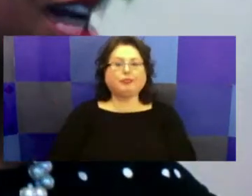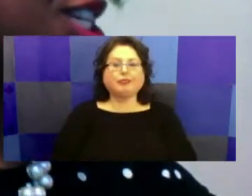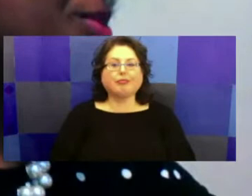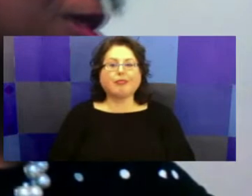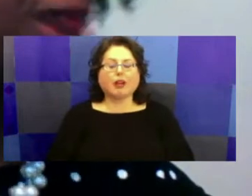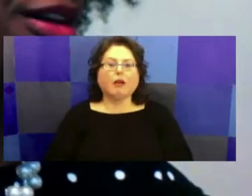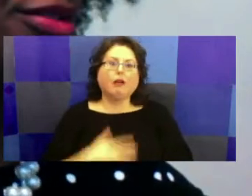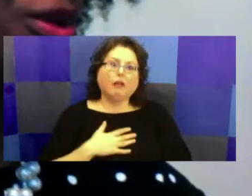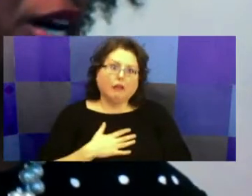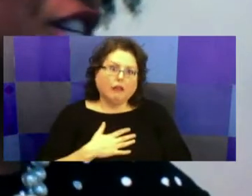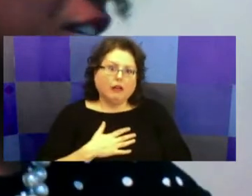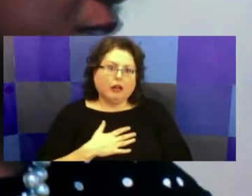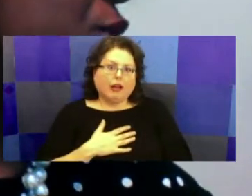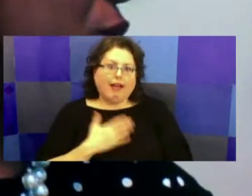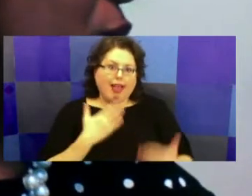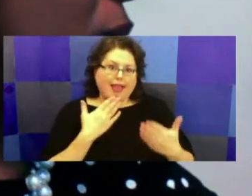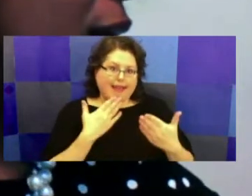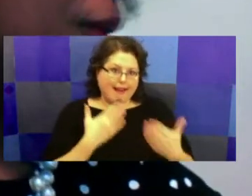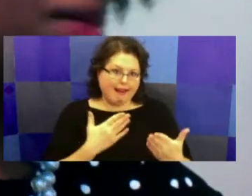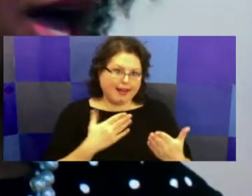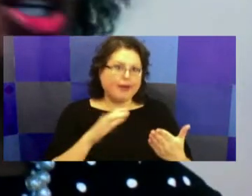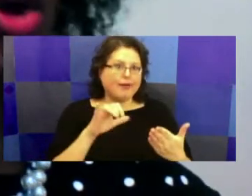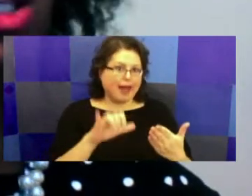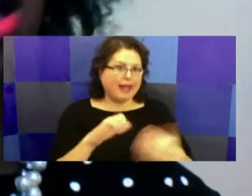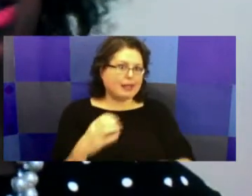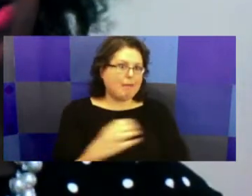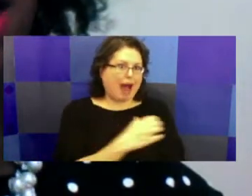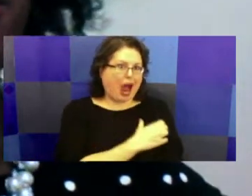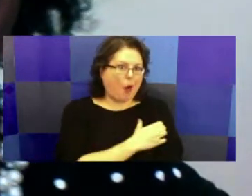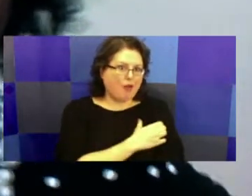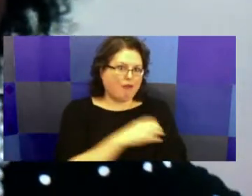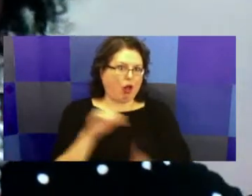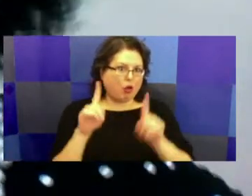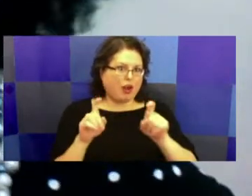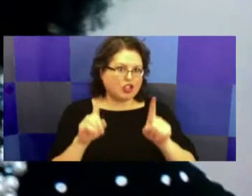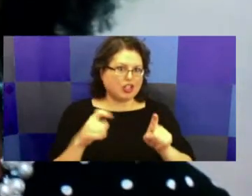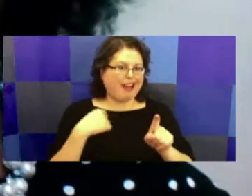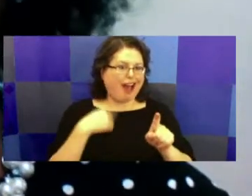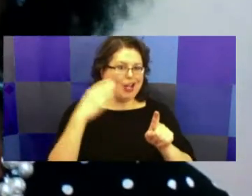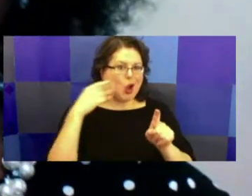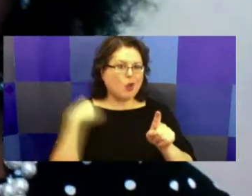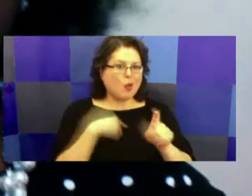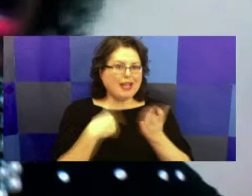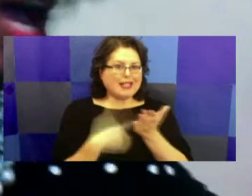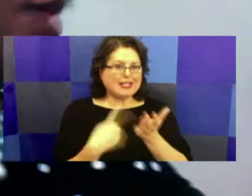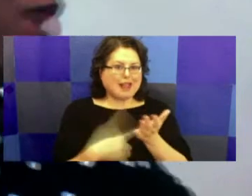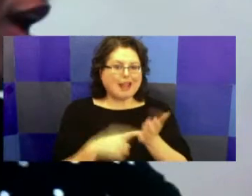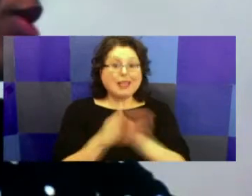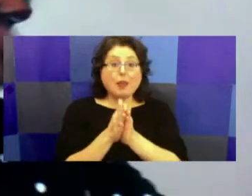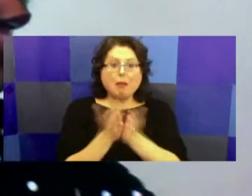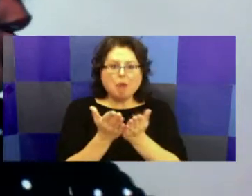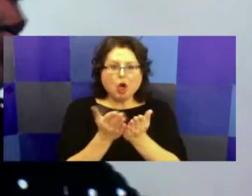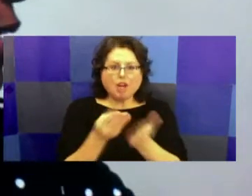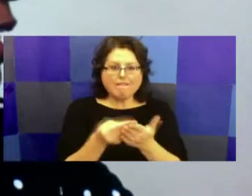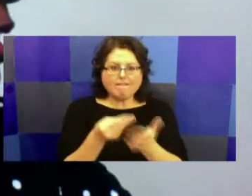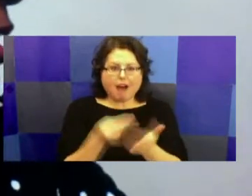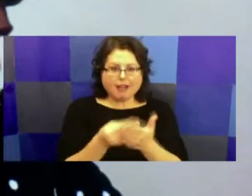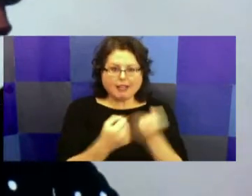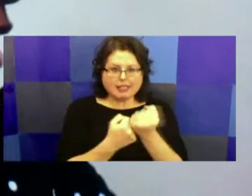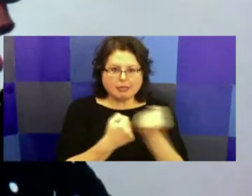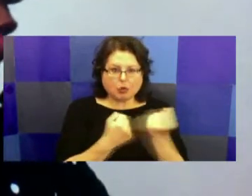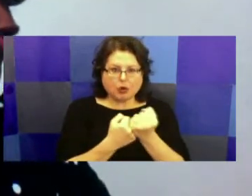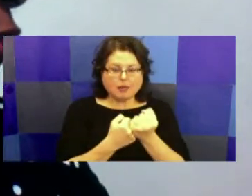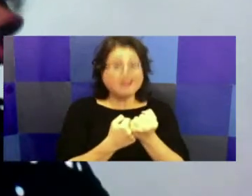Thank you. That's actually a really powerful question. So I know we talked a lot about the textbook fund support. And what I will tell you